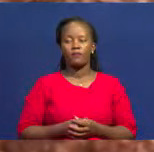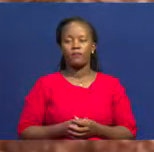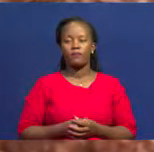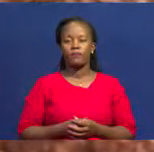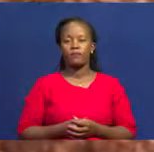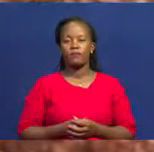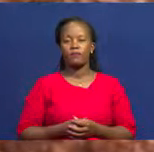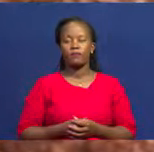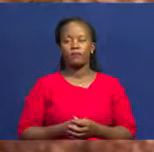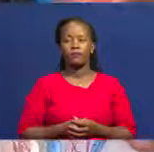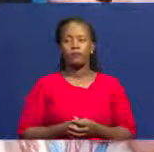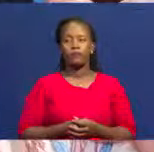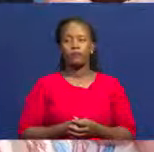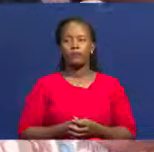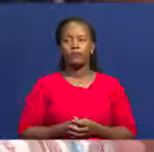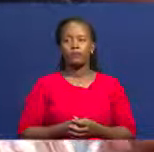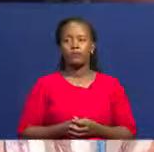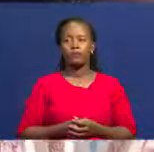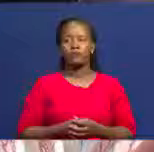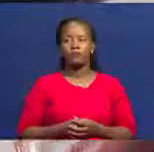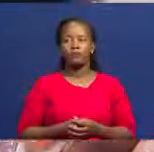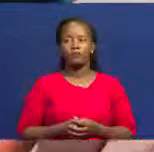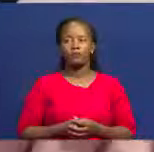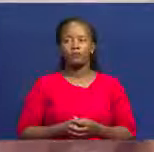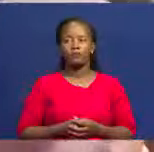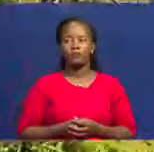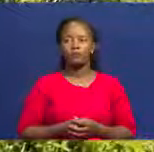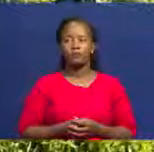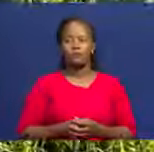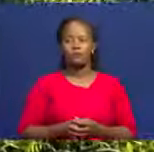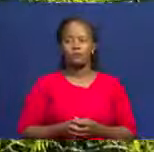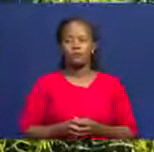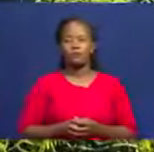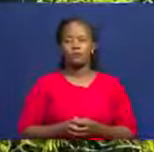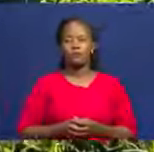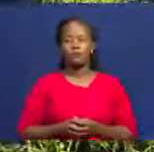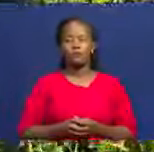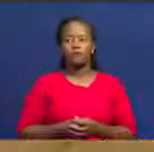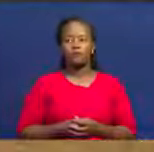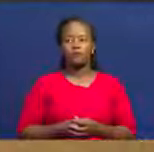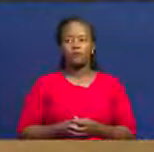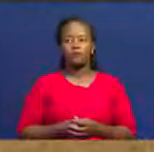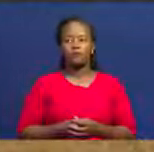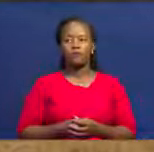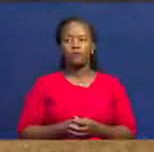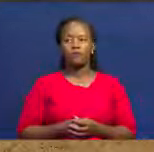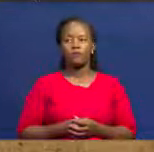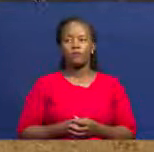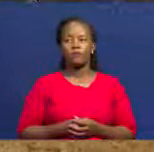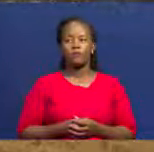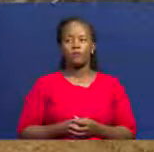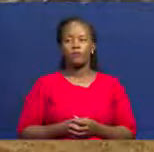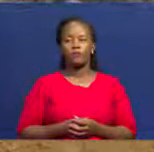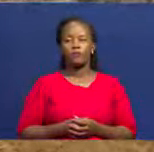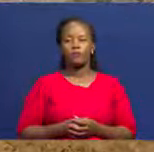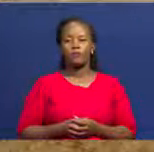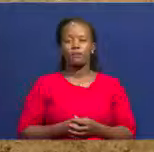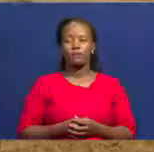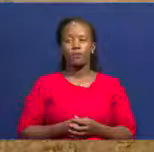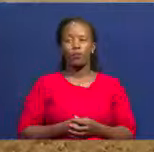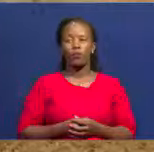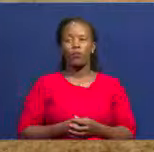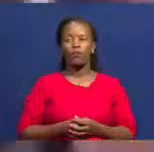eternity basking under his stare, bathing in it. Ladies and gentlemen, please let's put our hands together